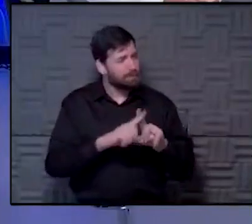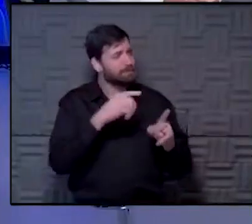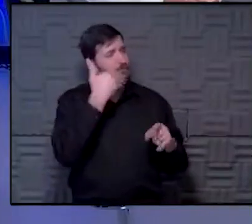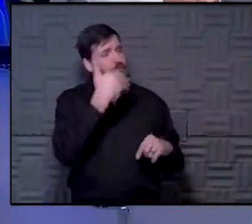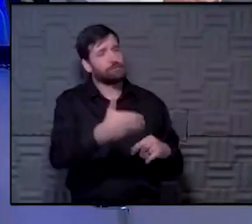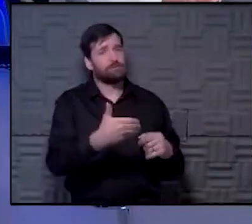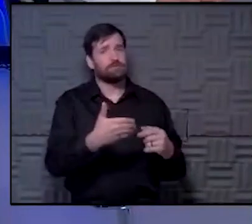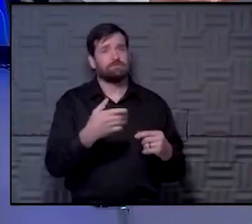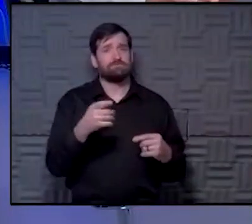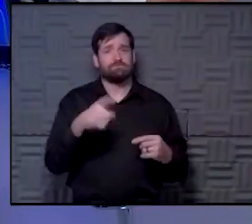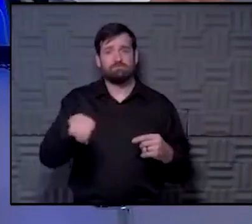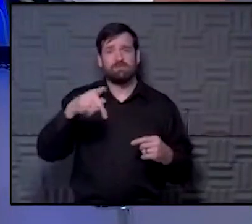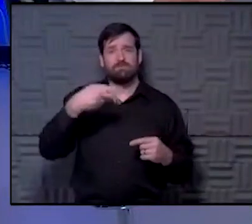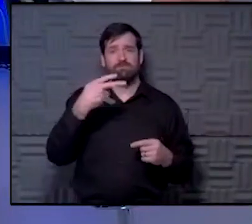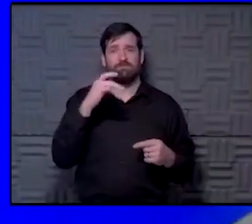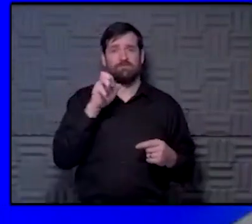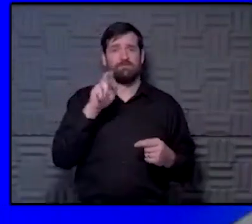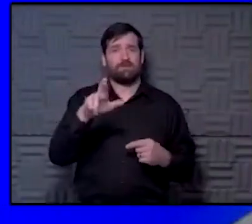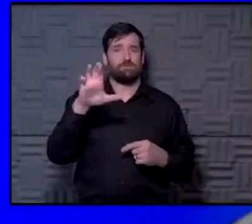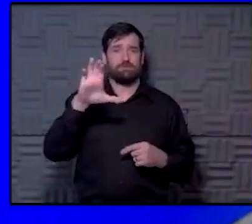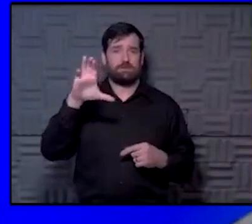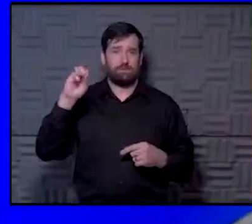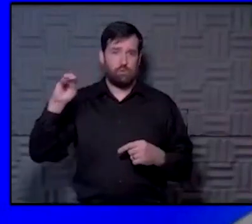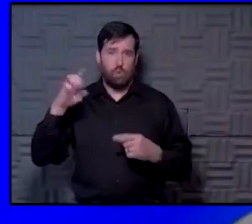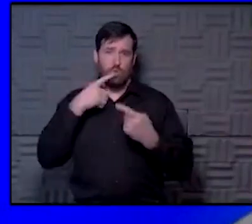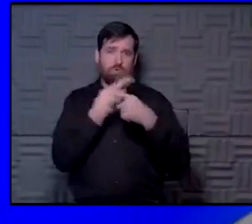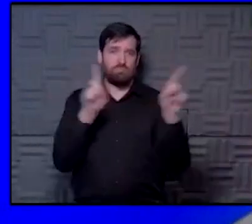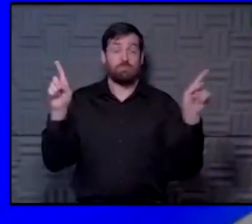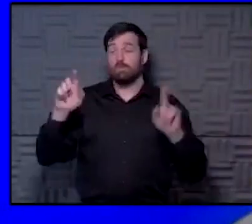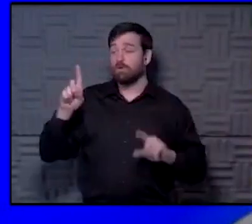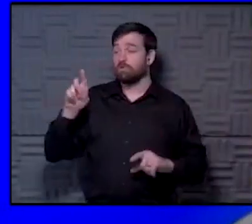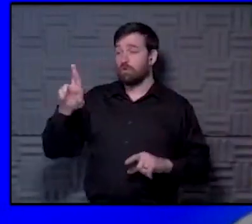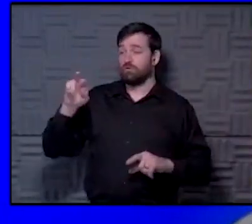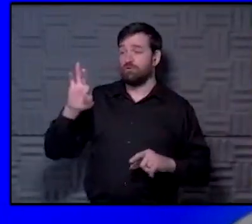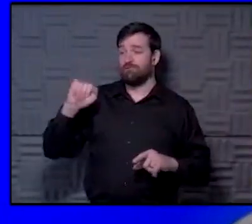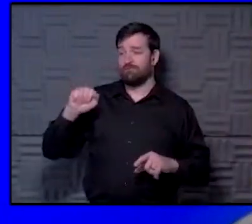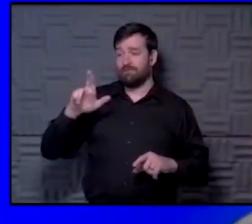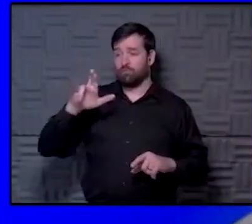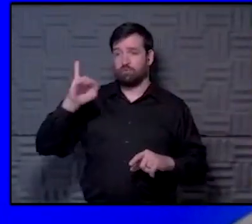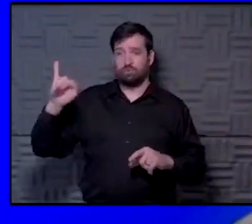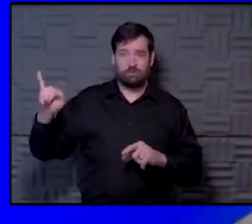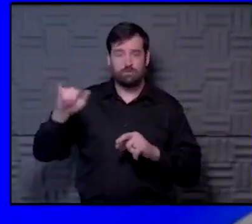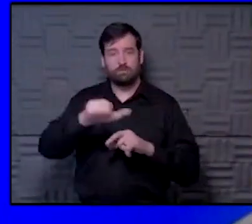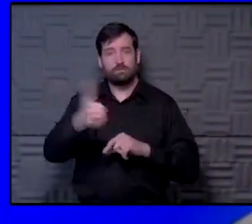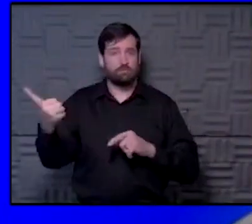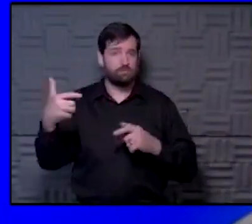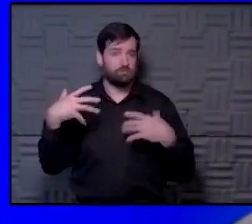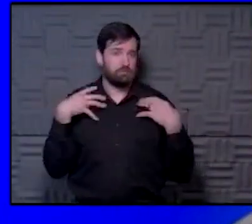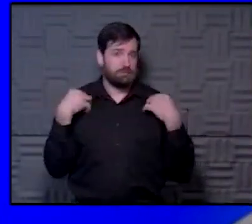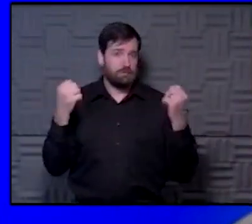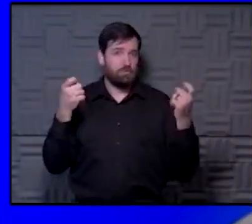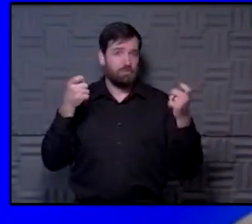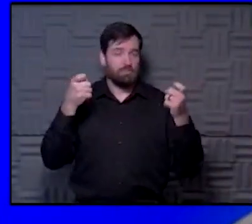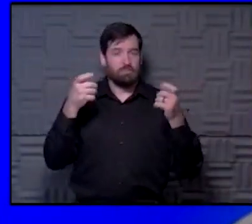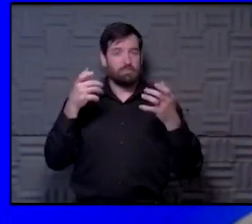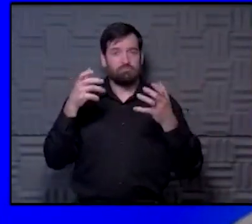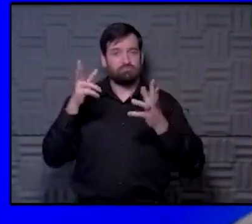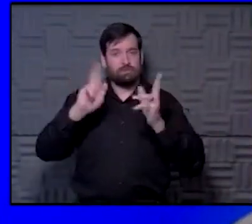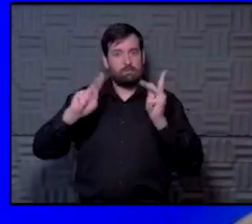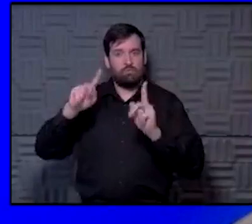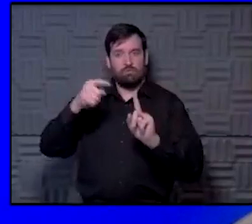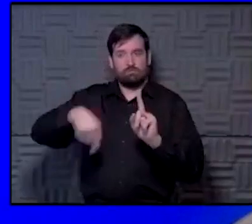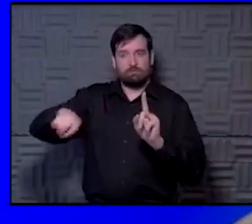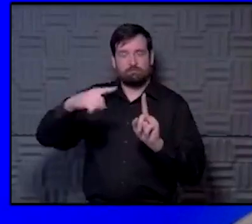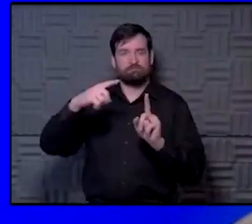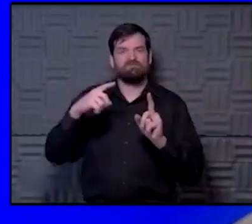the Pfizer CEO came on and said that. We've heard Dr. Fauci, other health officials really expect to have